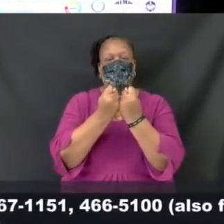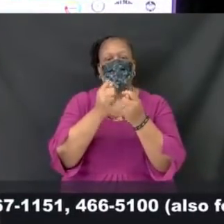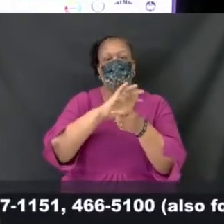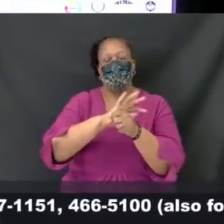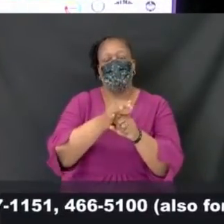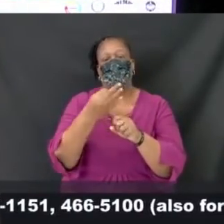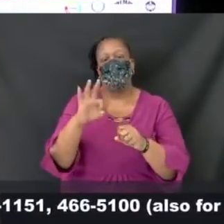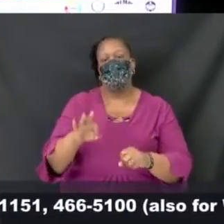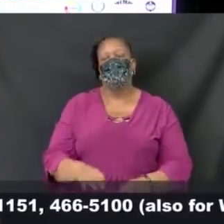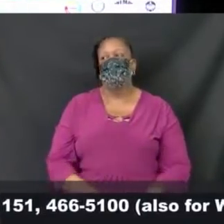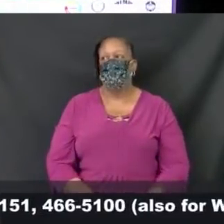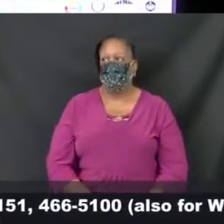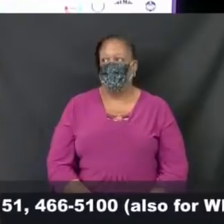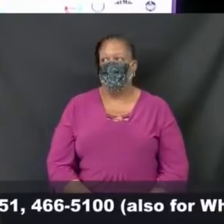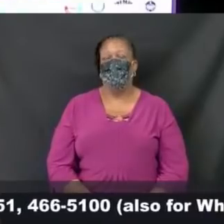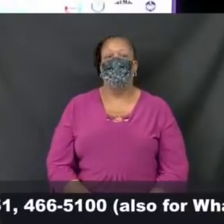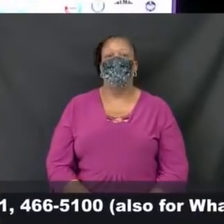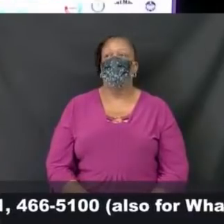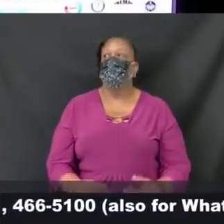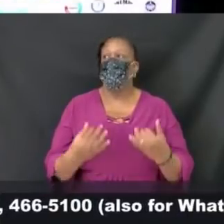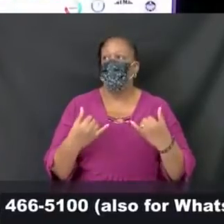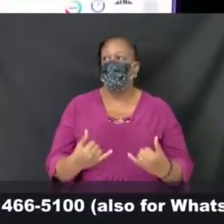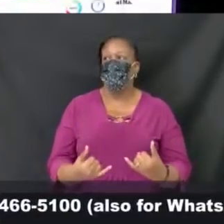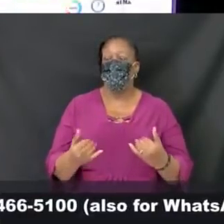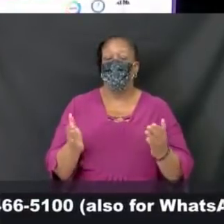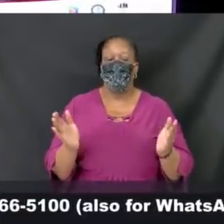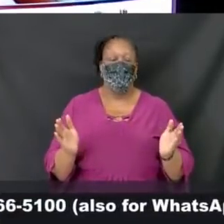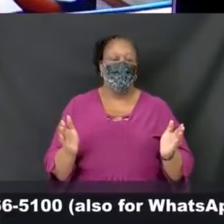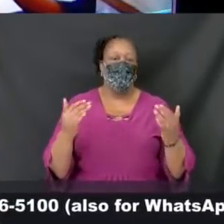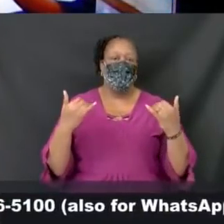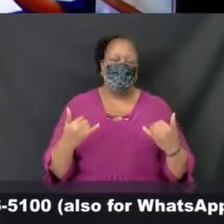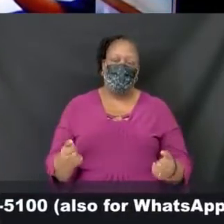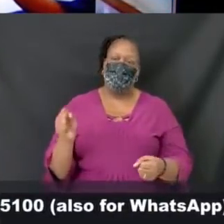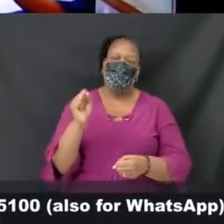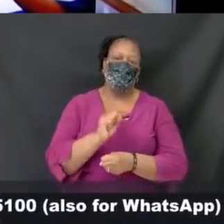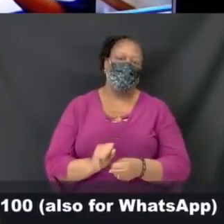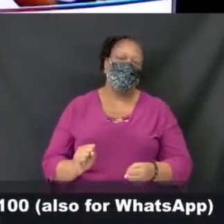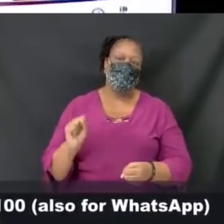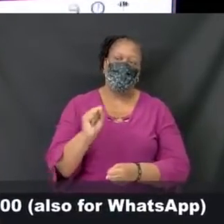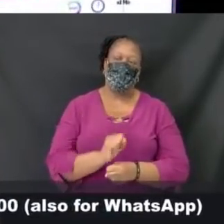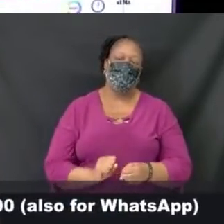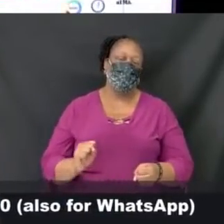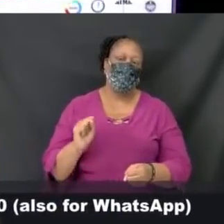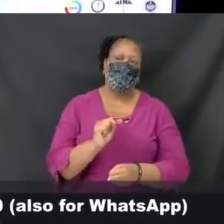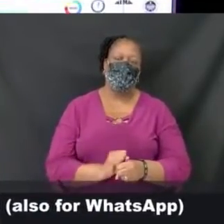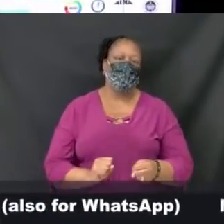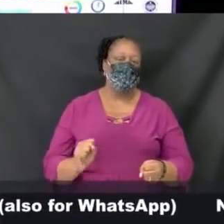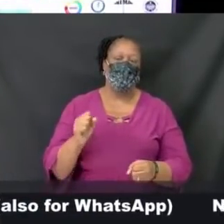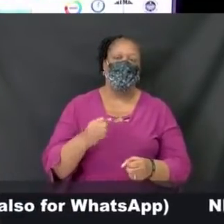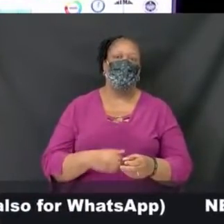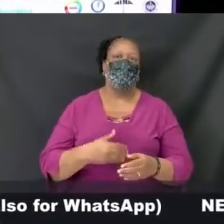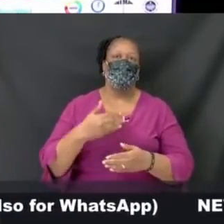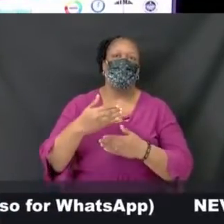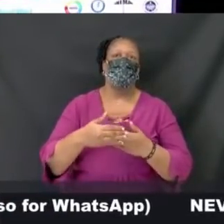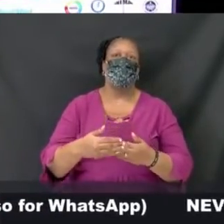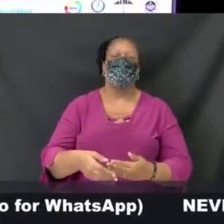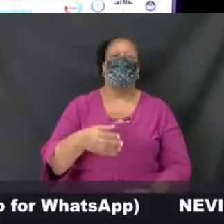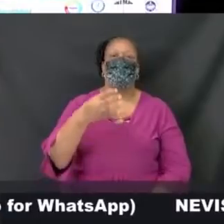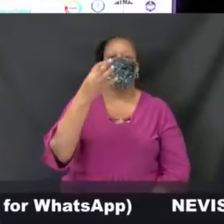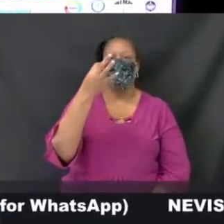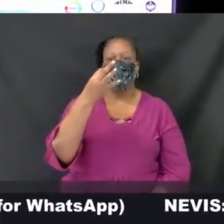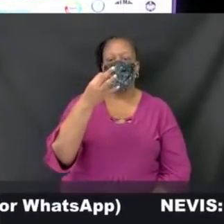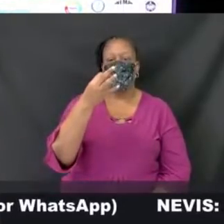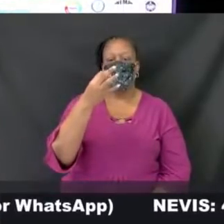force has been going now since the start here of the pandemic in the Federation.